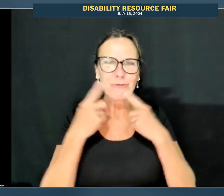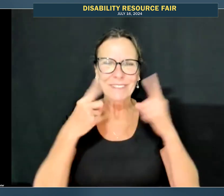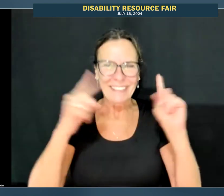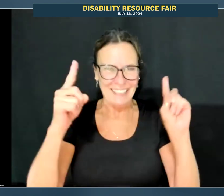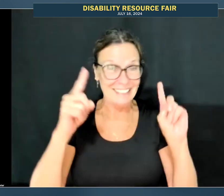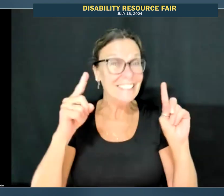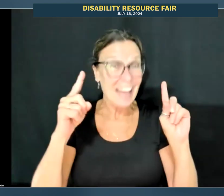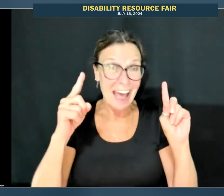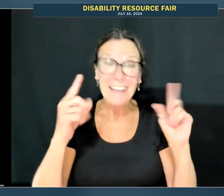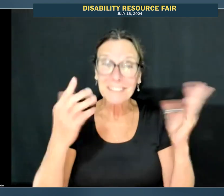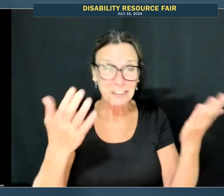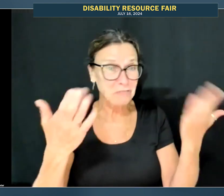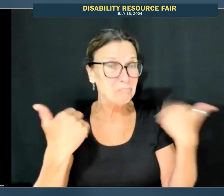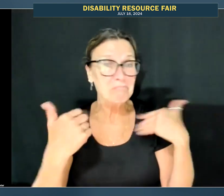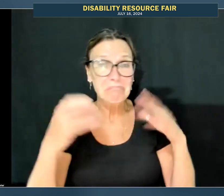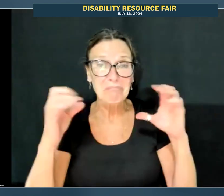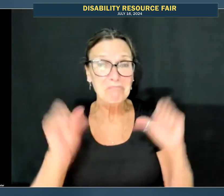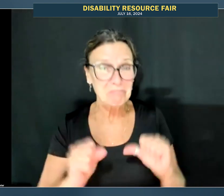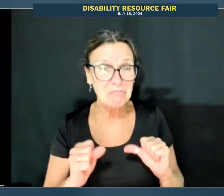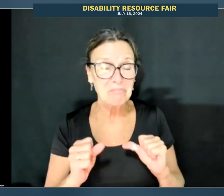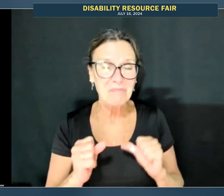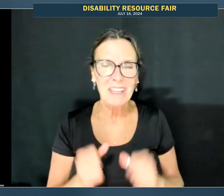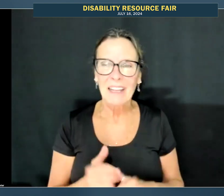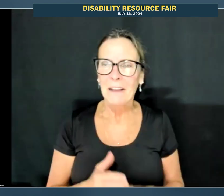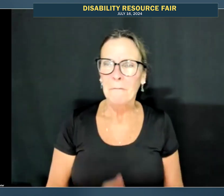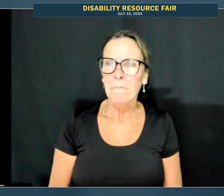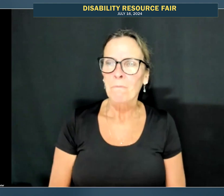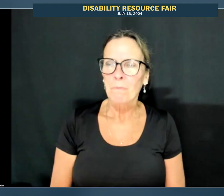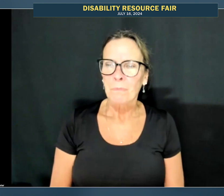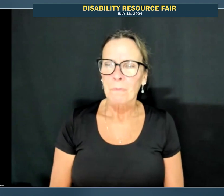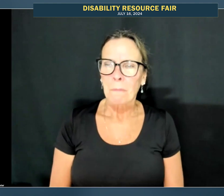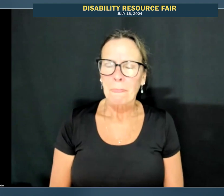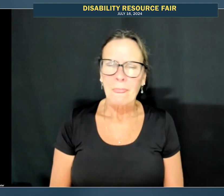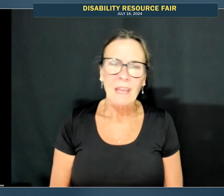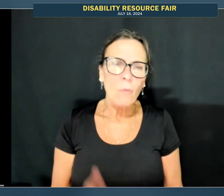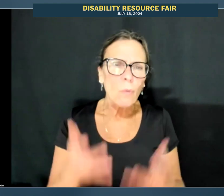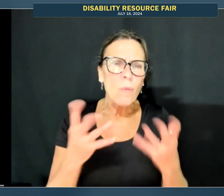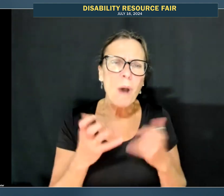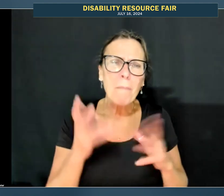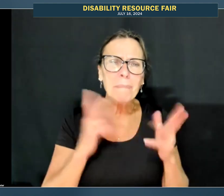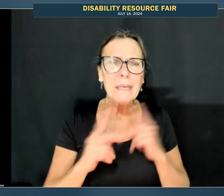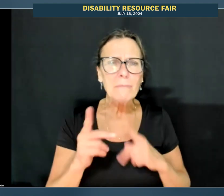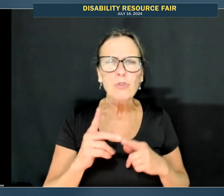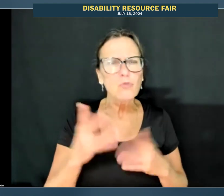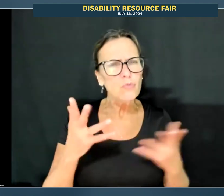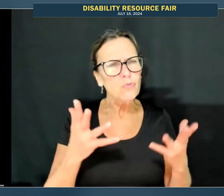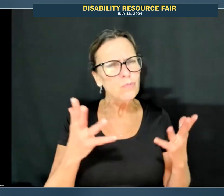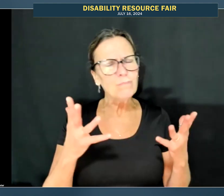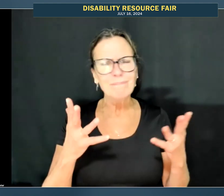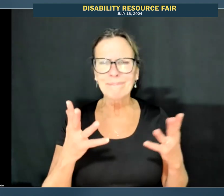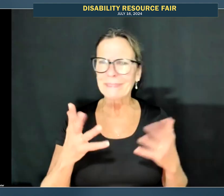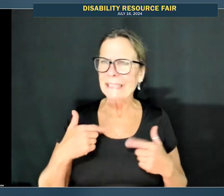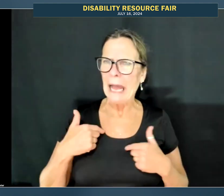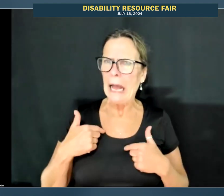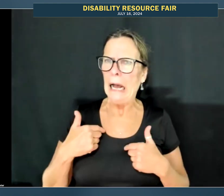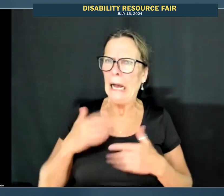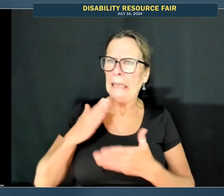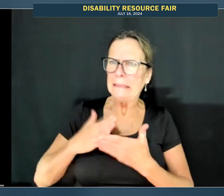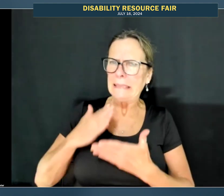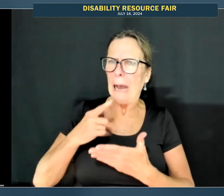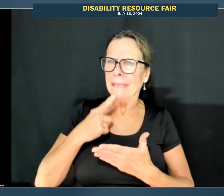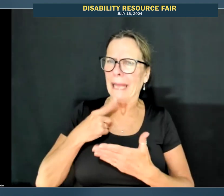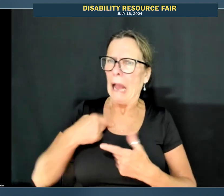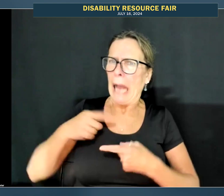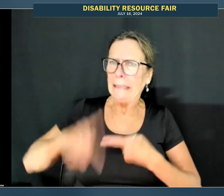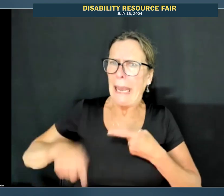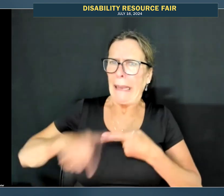We want this to be something that's going to make people stop saying I can't and start saying I can, and this is